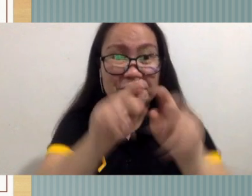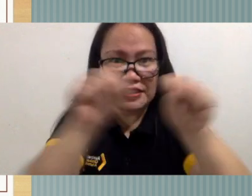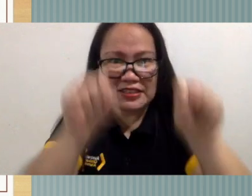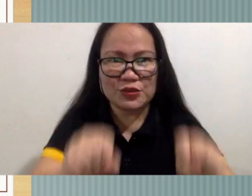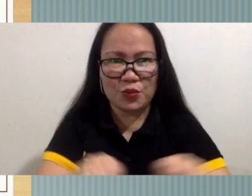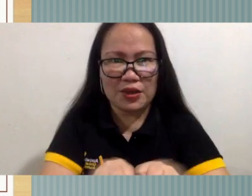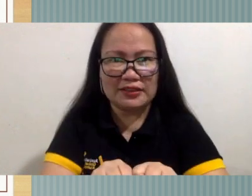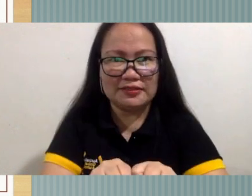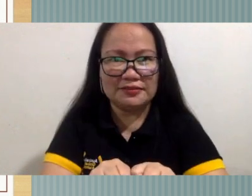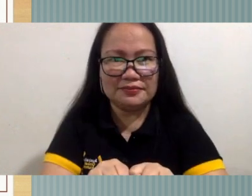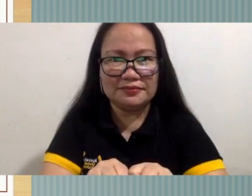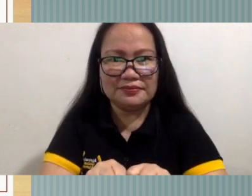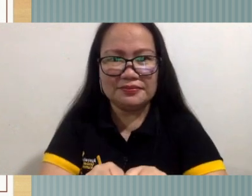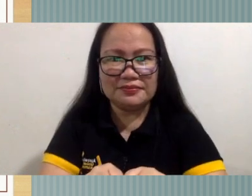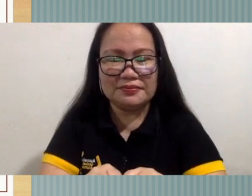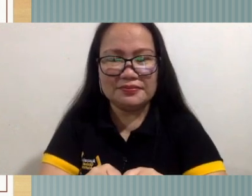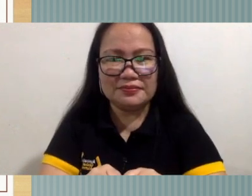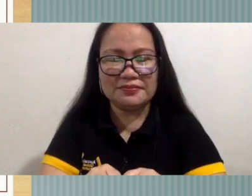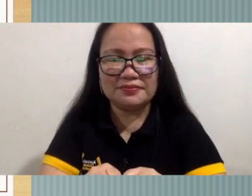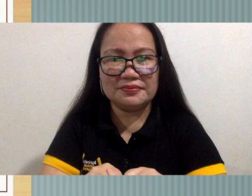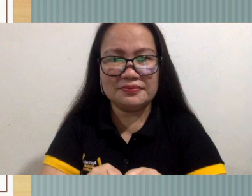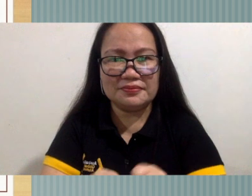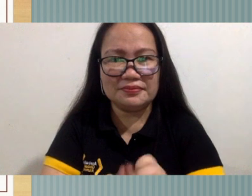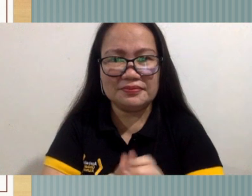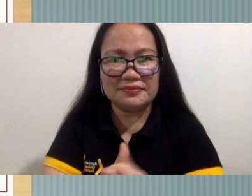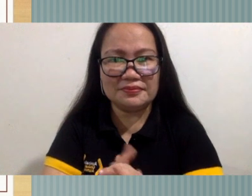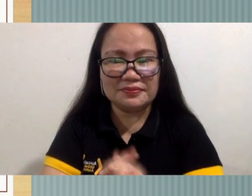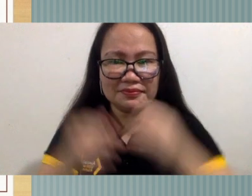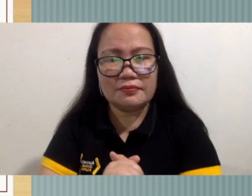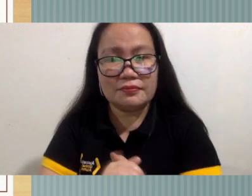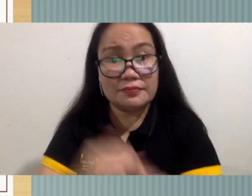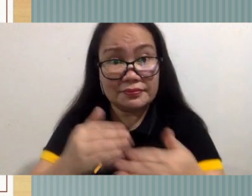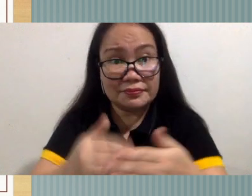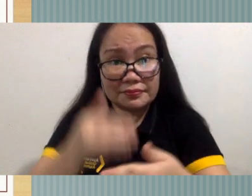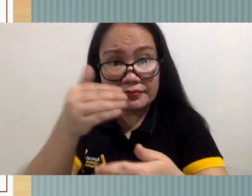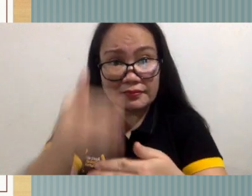is not a perfect square.